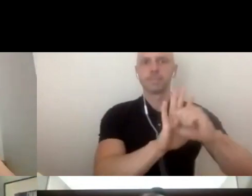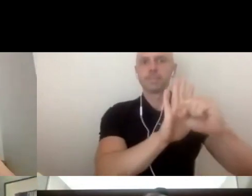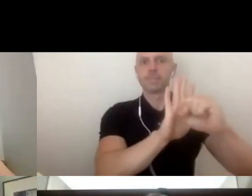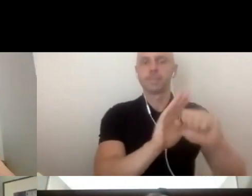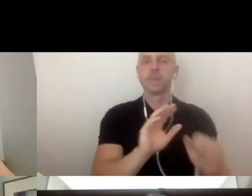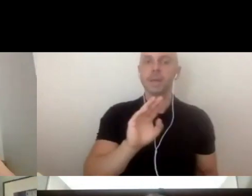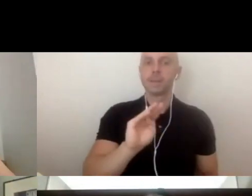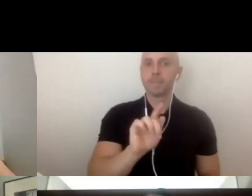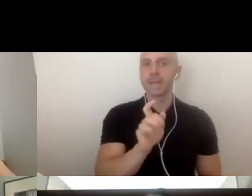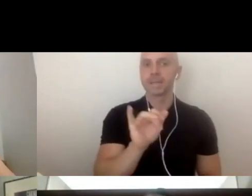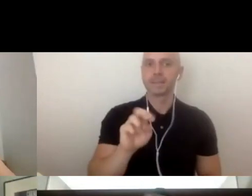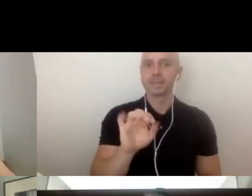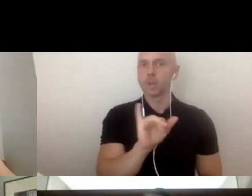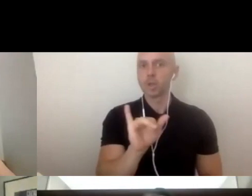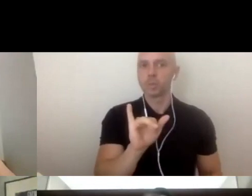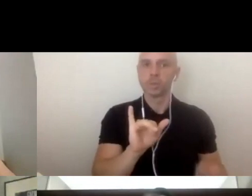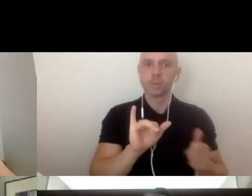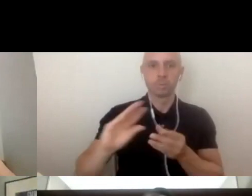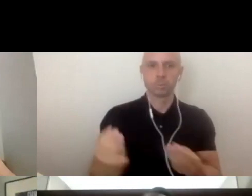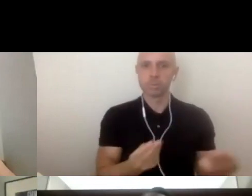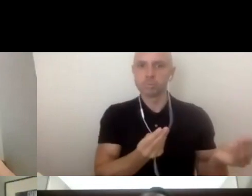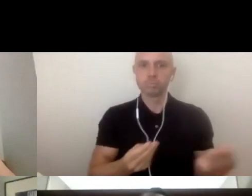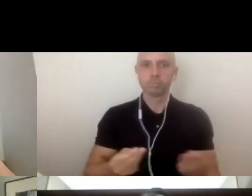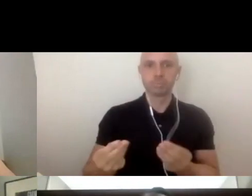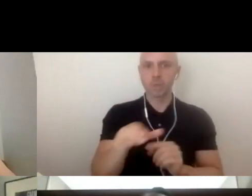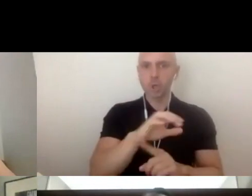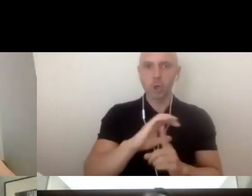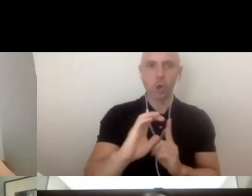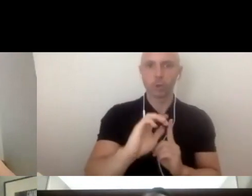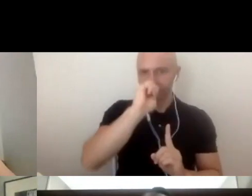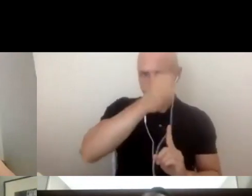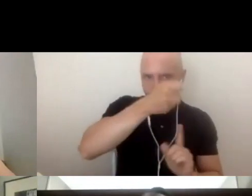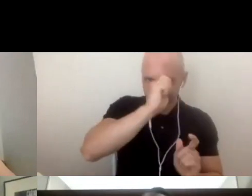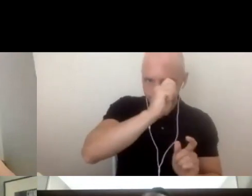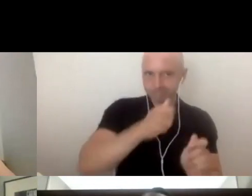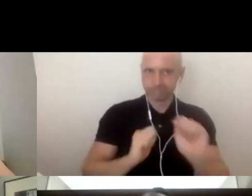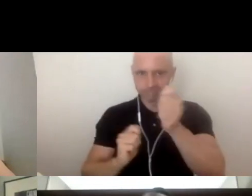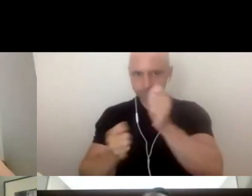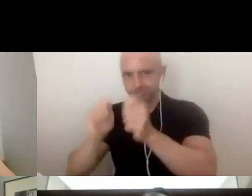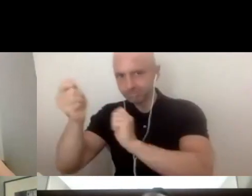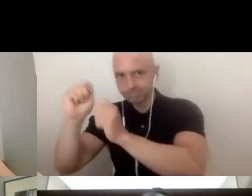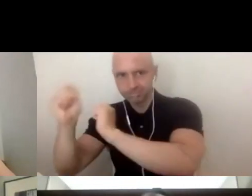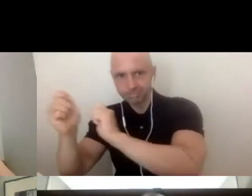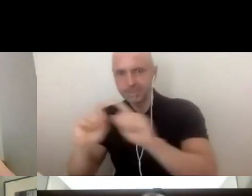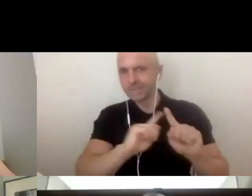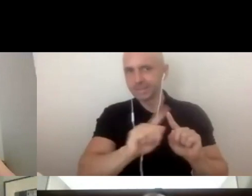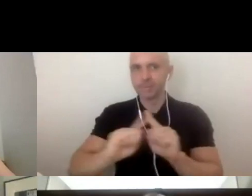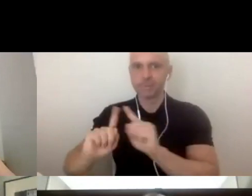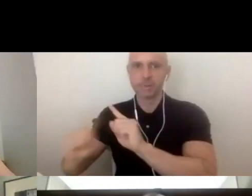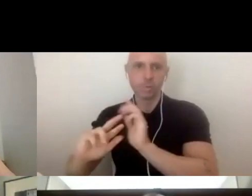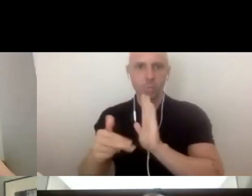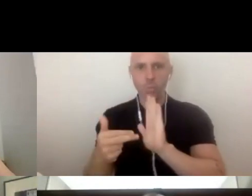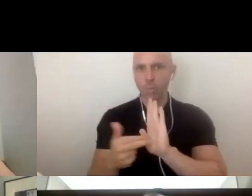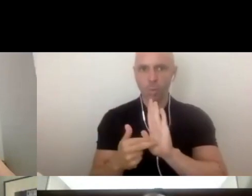cultural curator, moderator, host, juror, general disruptor, and a genuine joy for